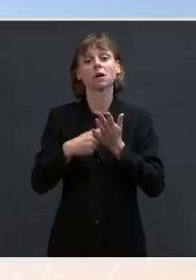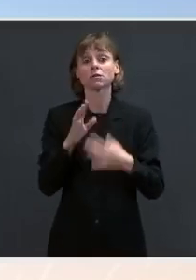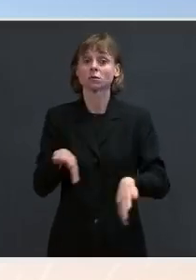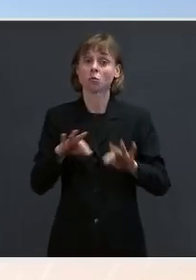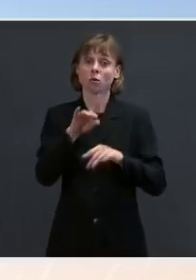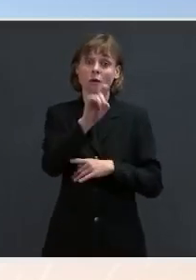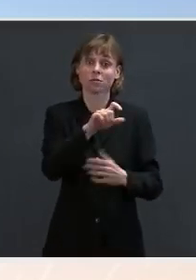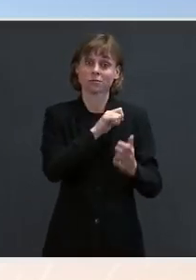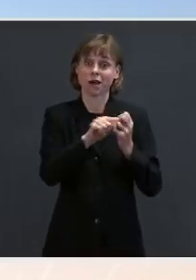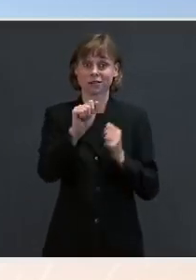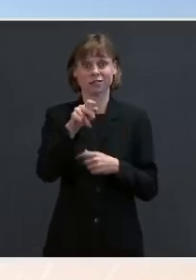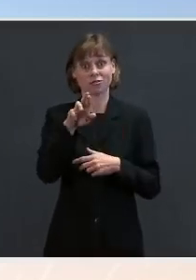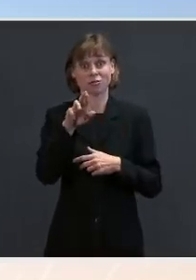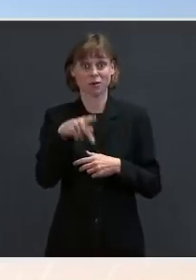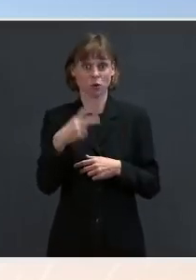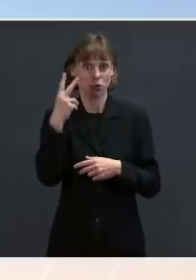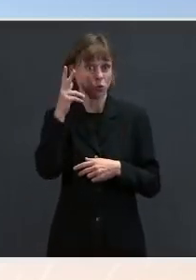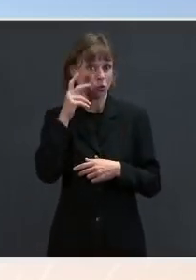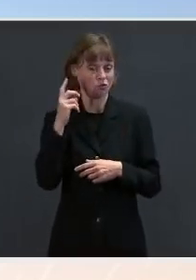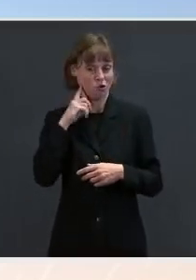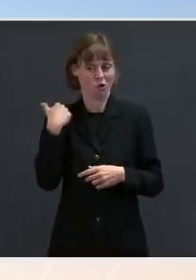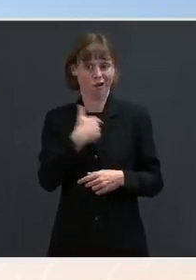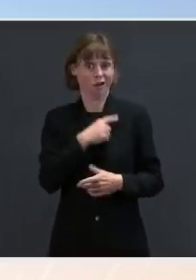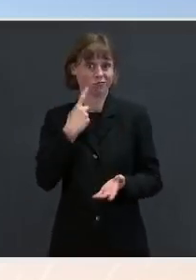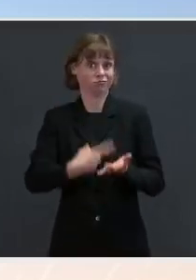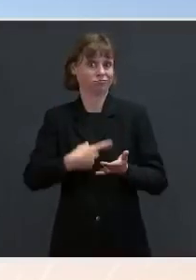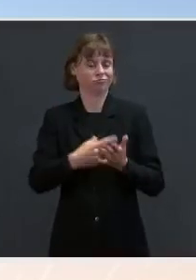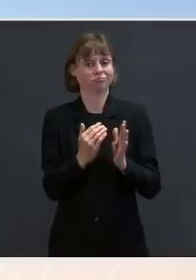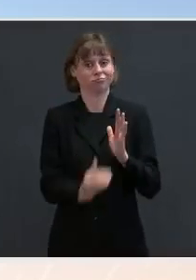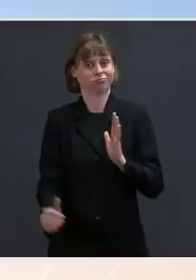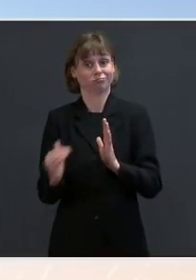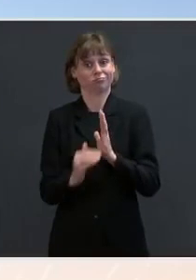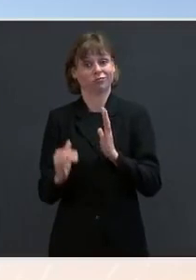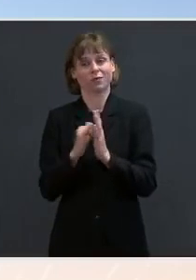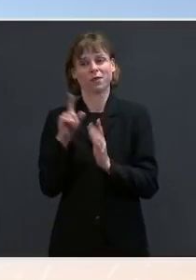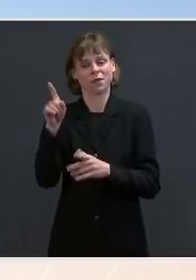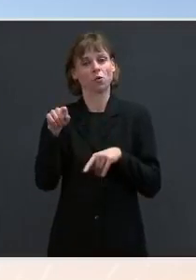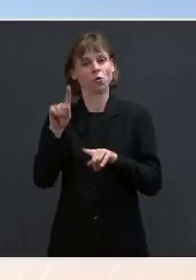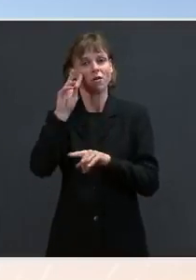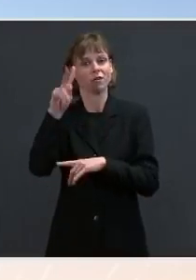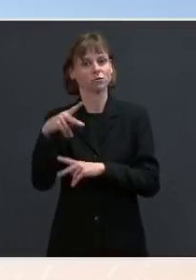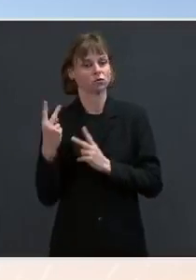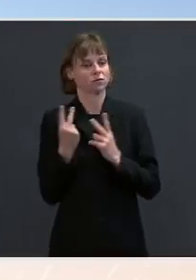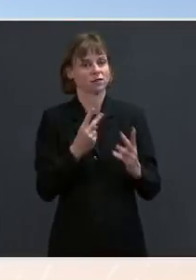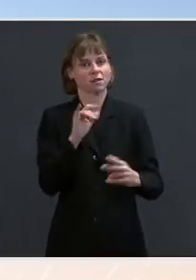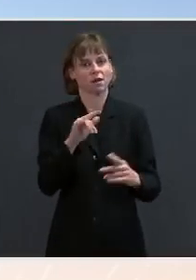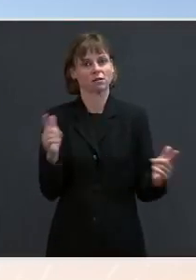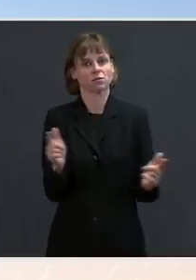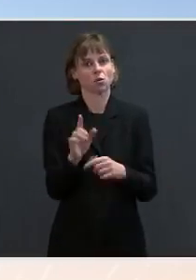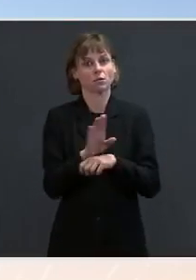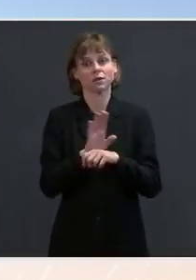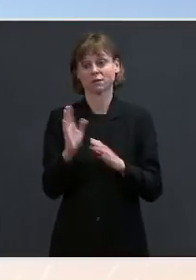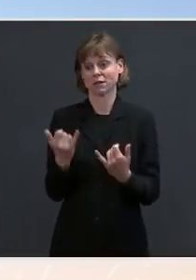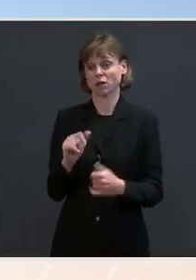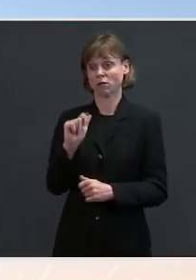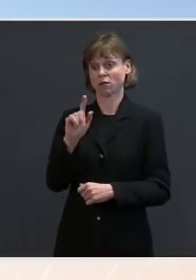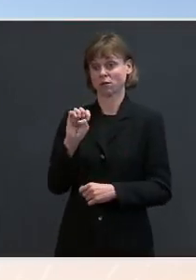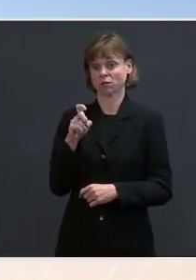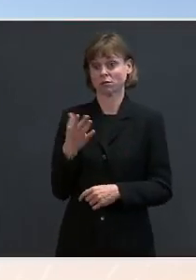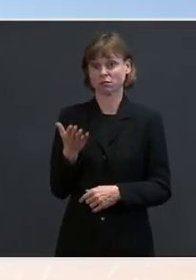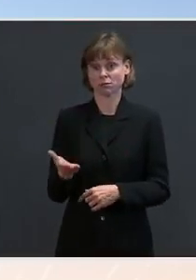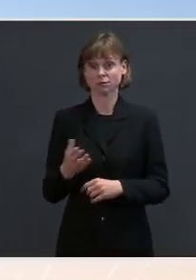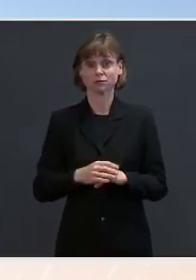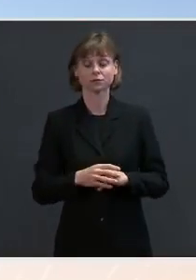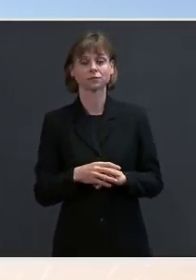Plan, of course, as you've heard us all talk about a few times, while she's visiting this small business. With that, Alex, go ahead. Jen, I want to start with your